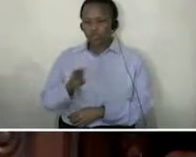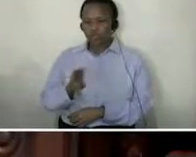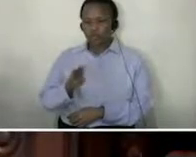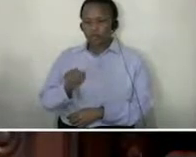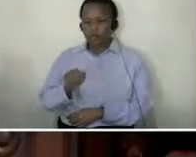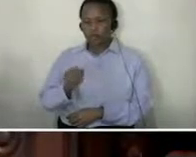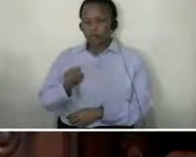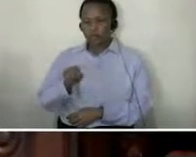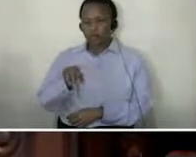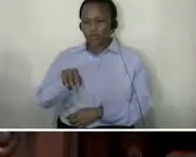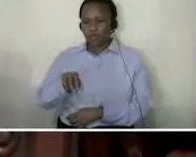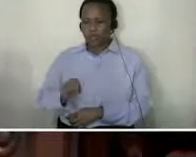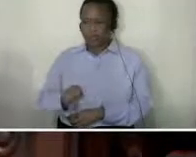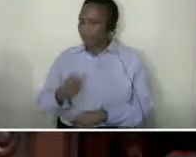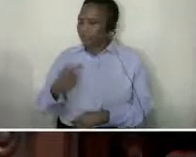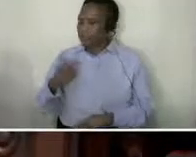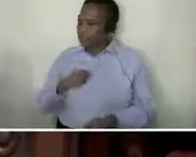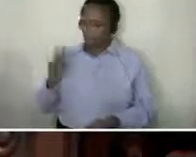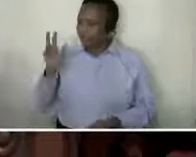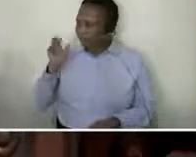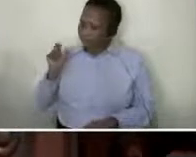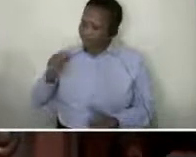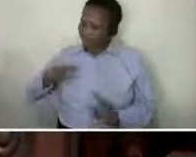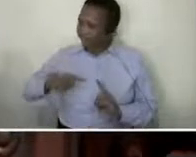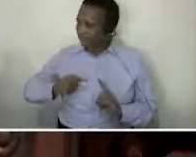and this umva because niyathetha kuthethwa.